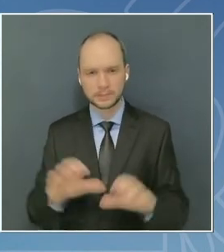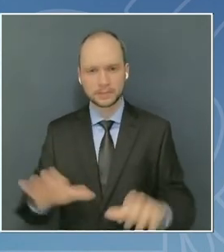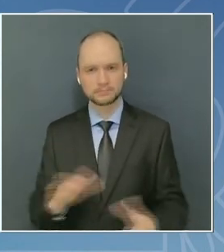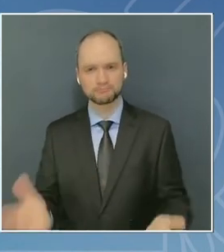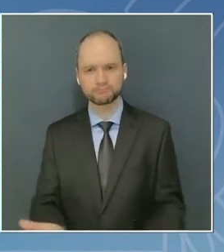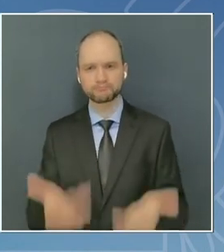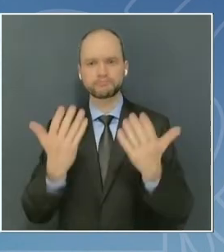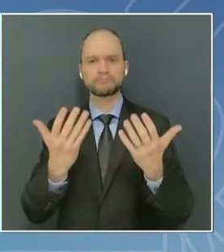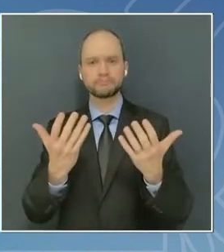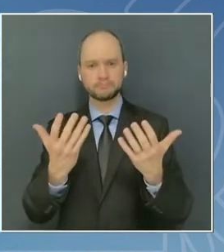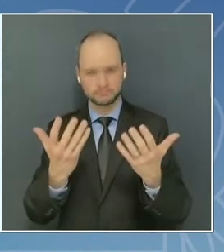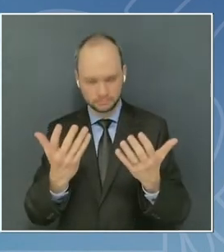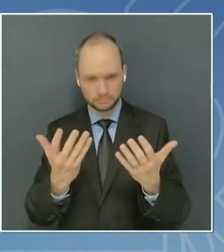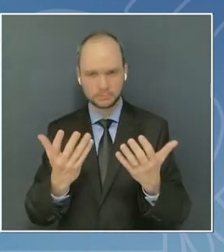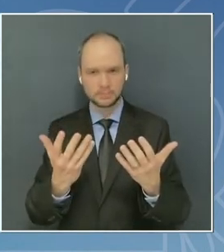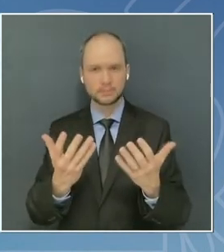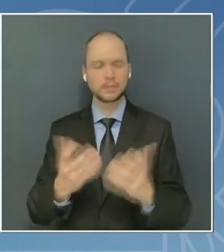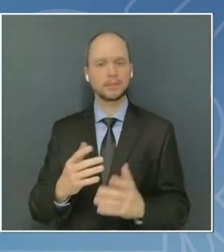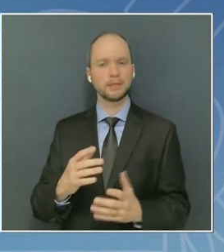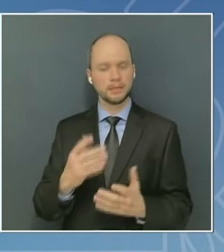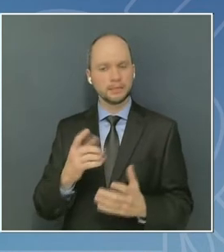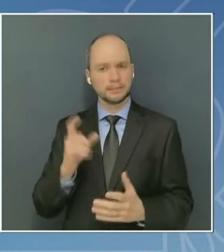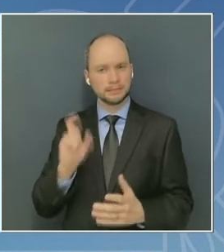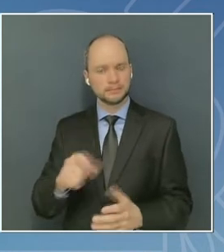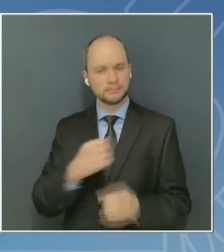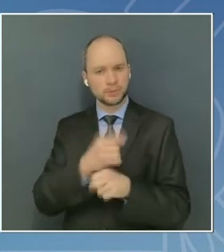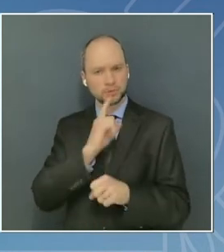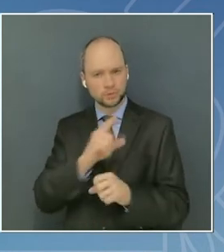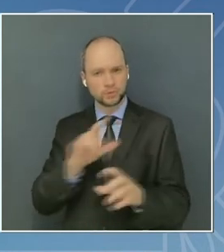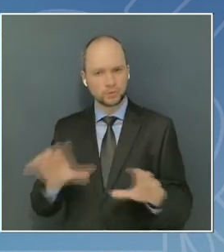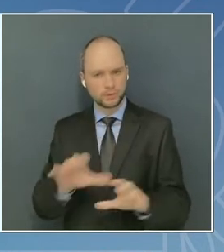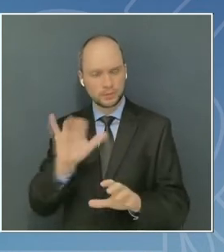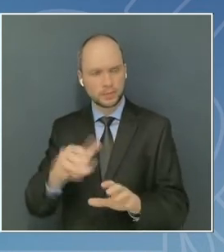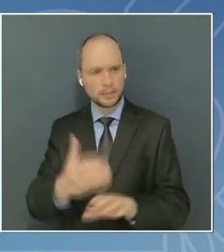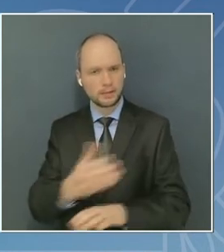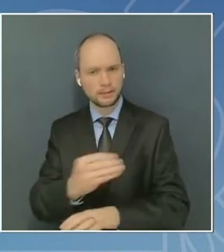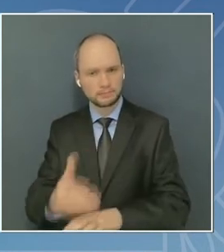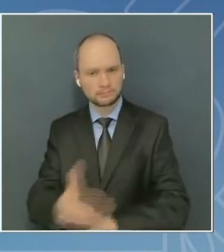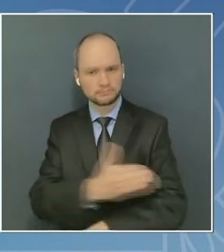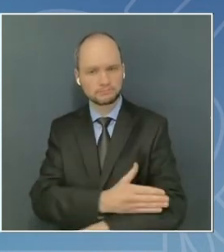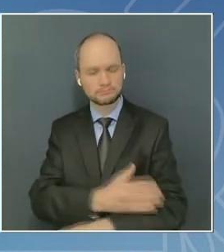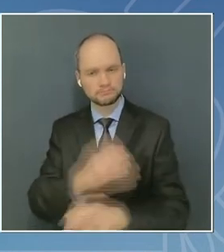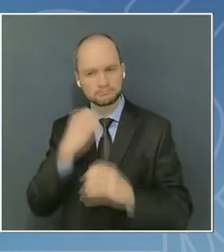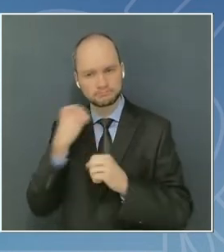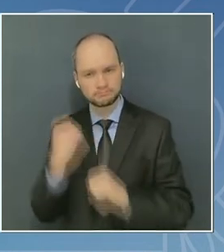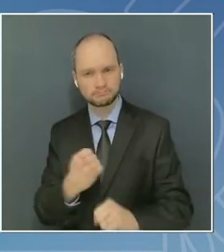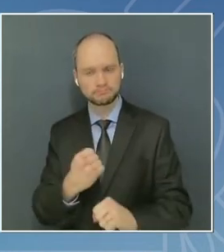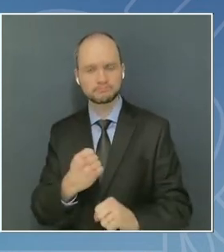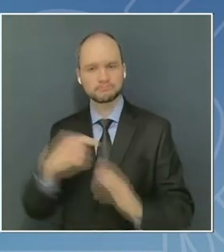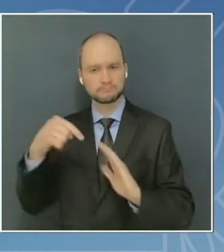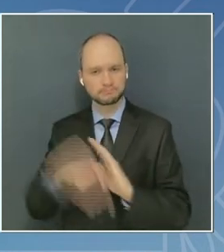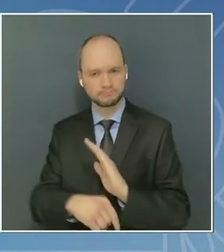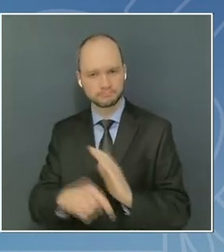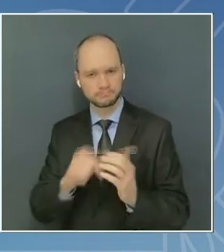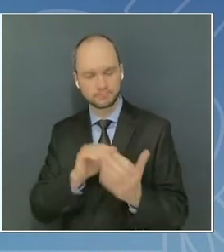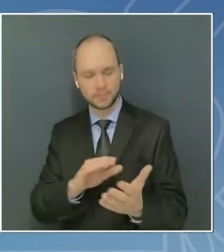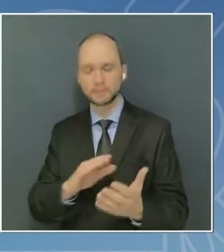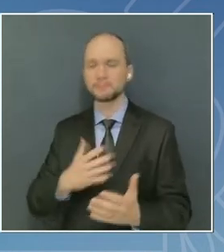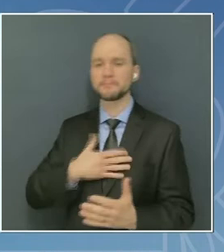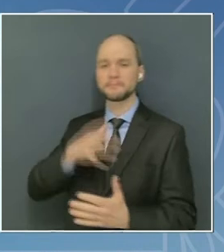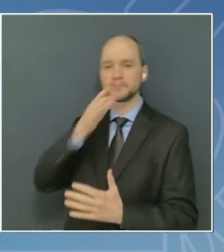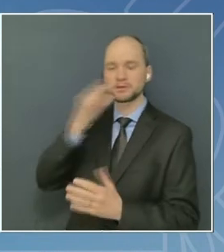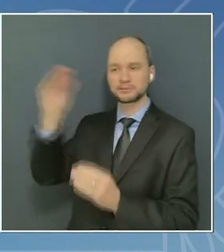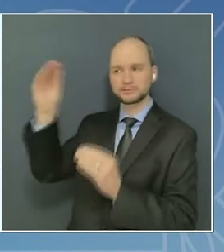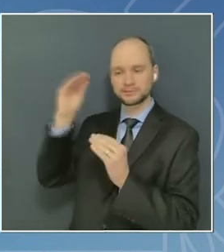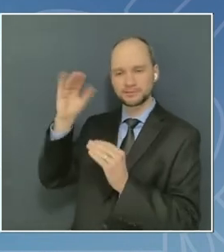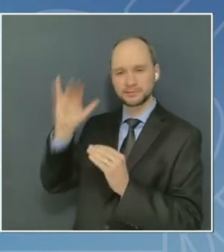our communities better in a meaningful way. And for me, that's how I try to live out what my mom taught me, that with the blessings that I've been